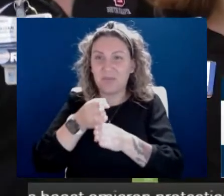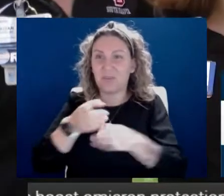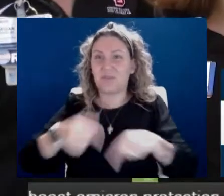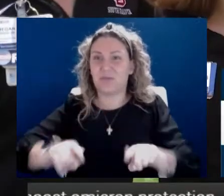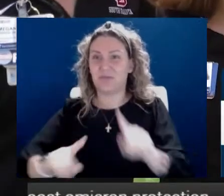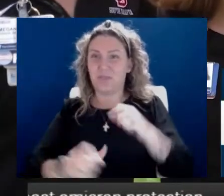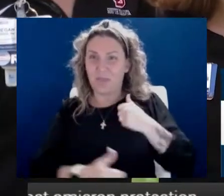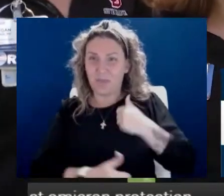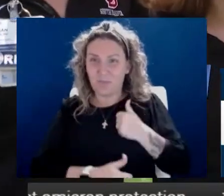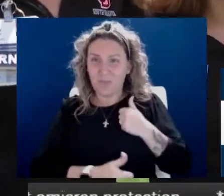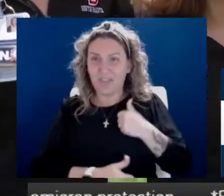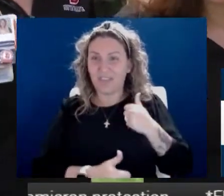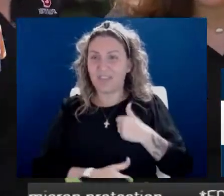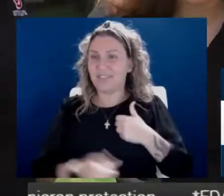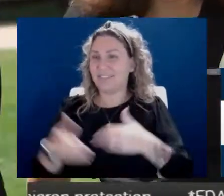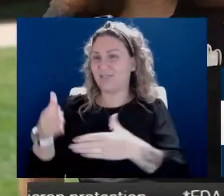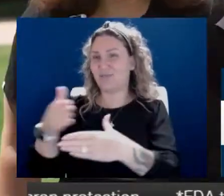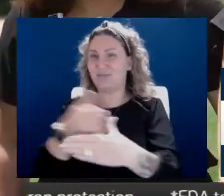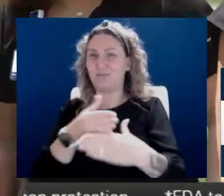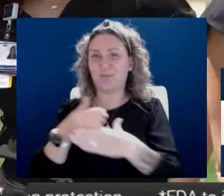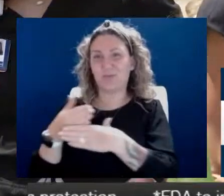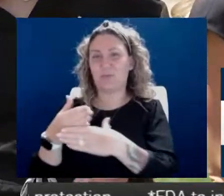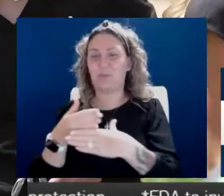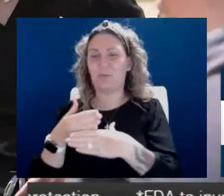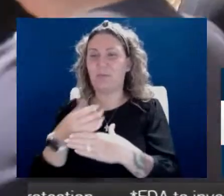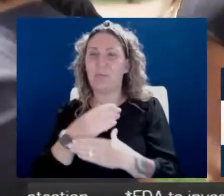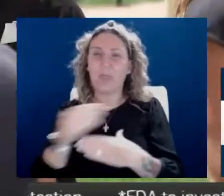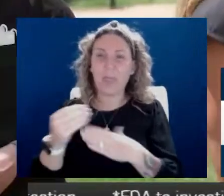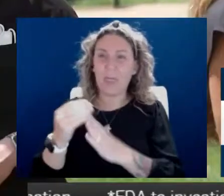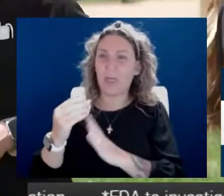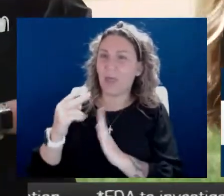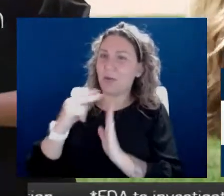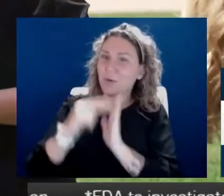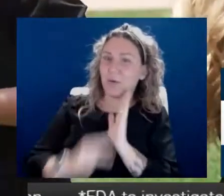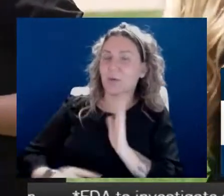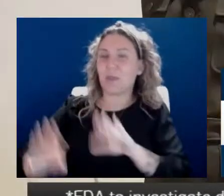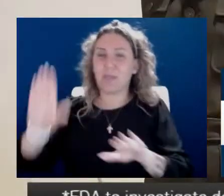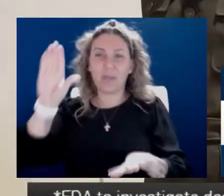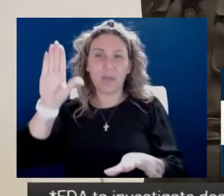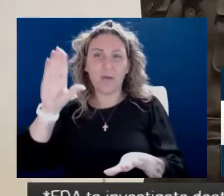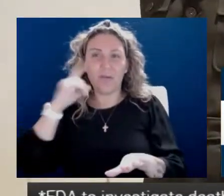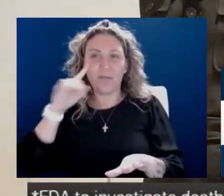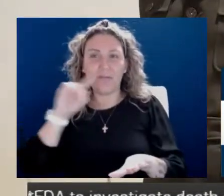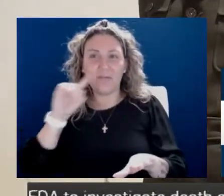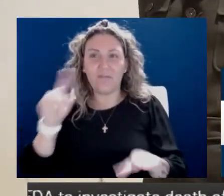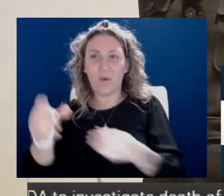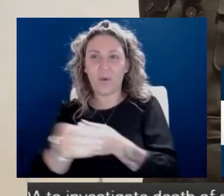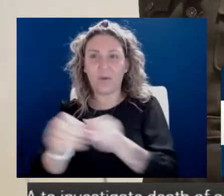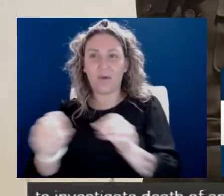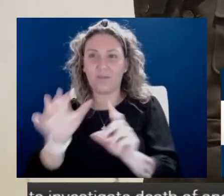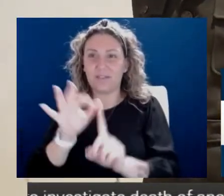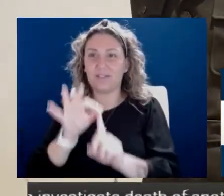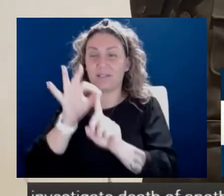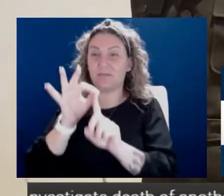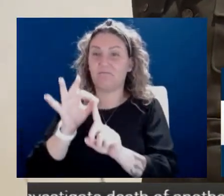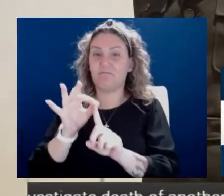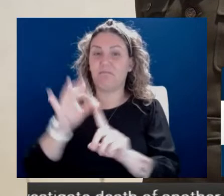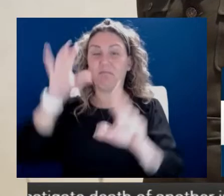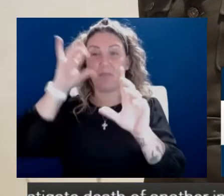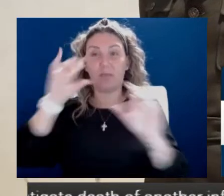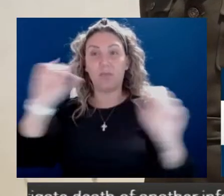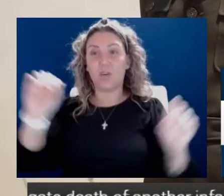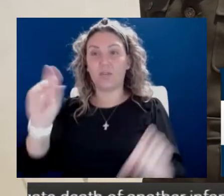be able to share that and to read the oath of office is really special. The President of the United